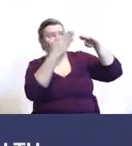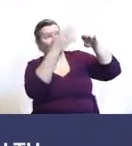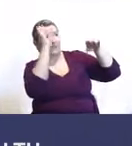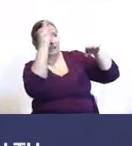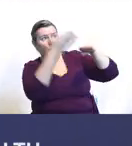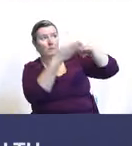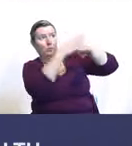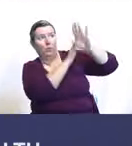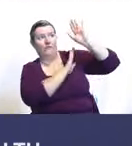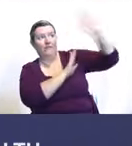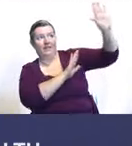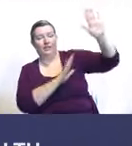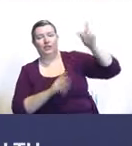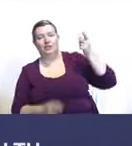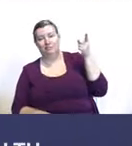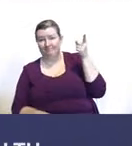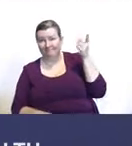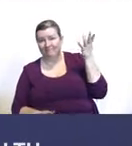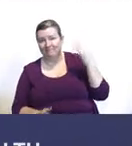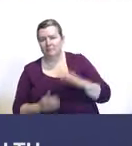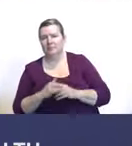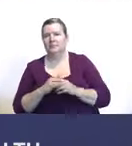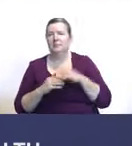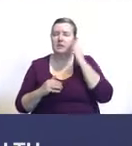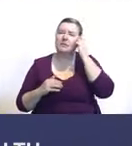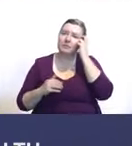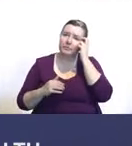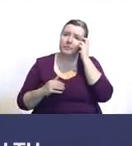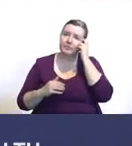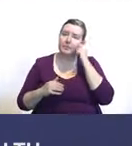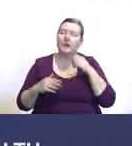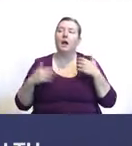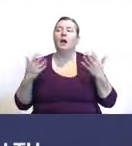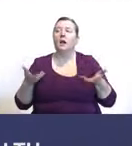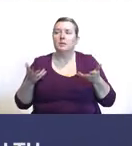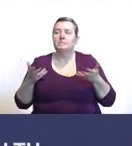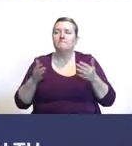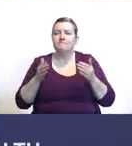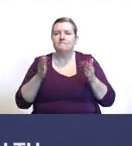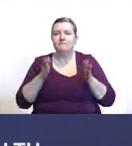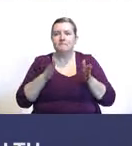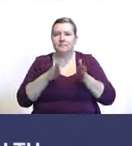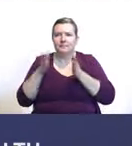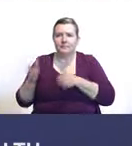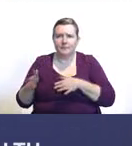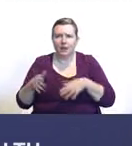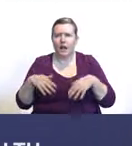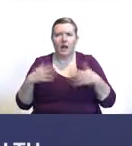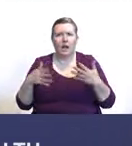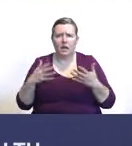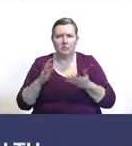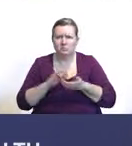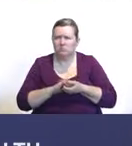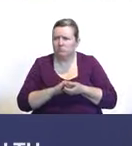I think on I'll go back to the beginning and I'll probably be briefer given the clock. On